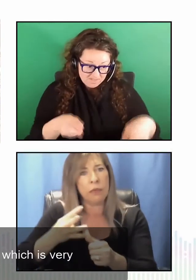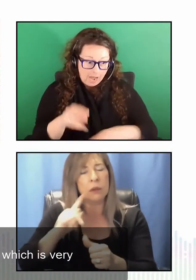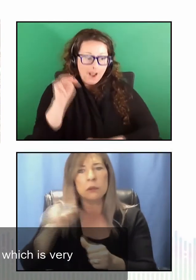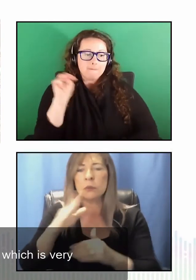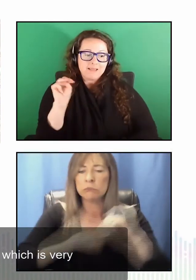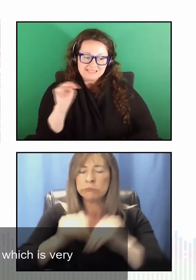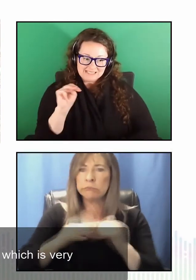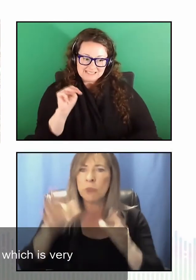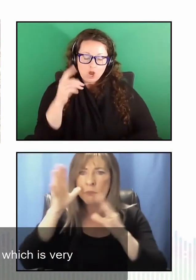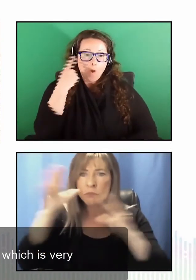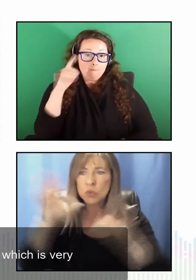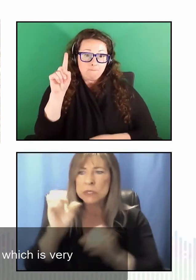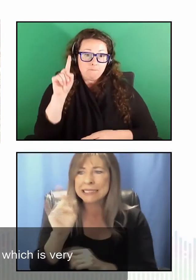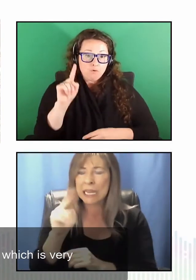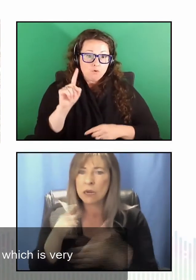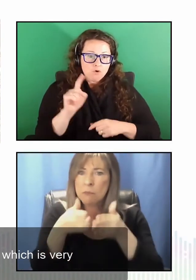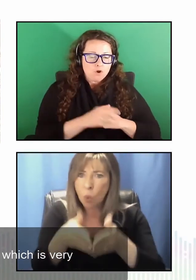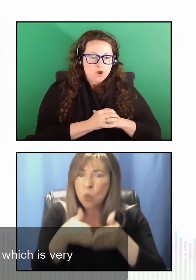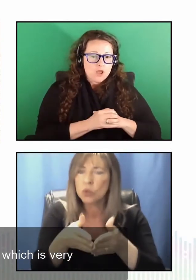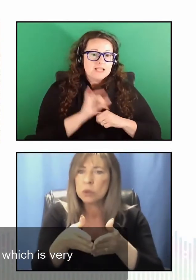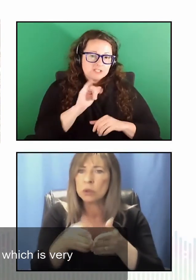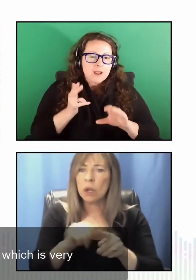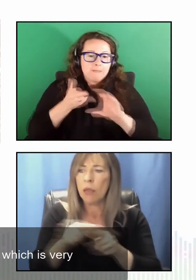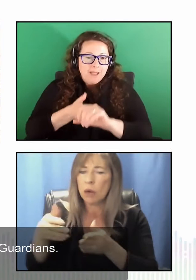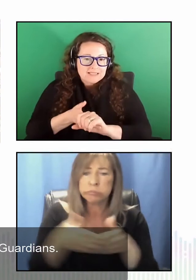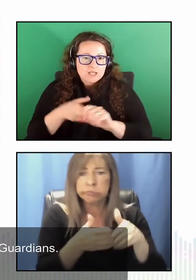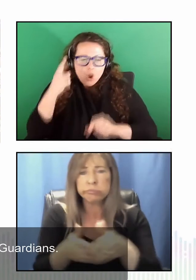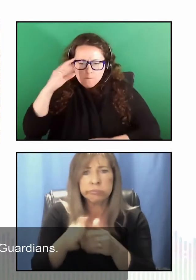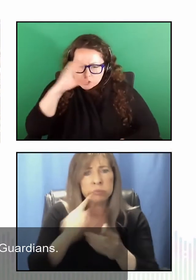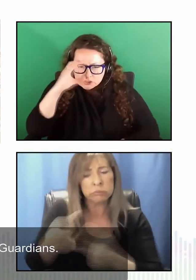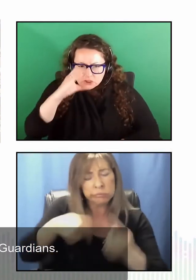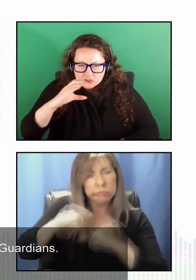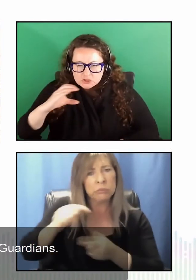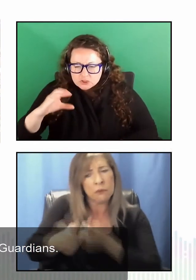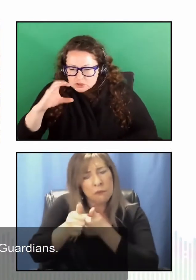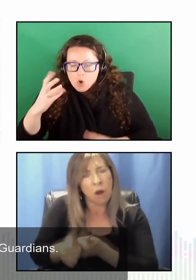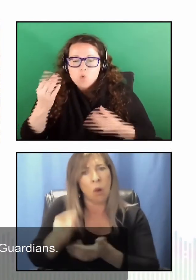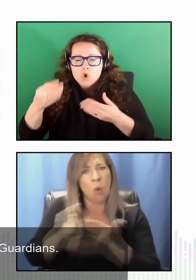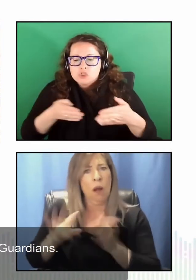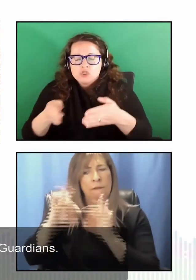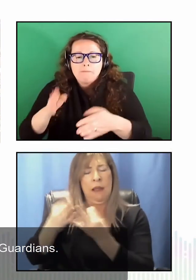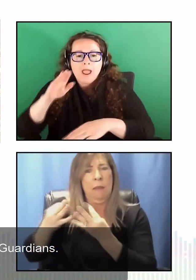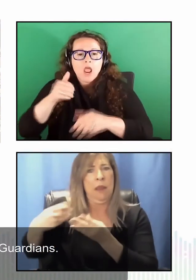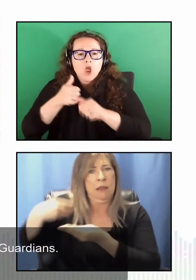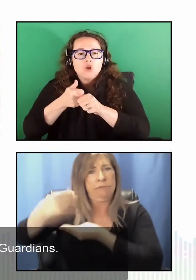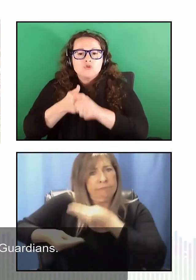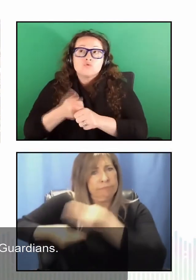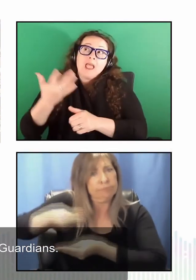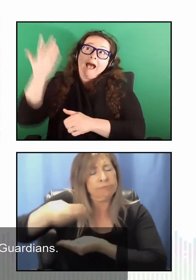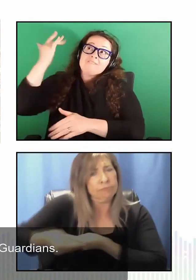and to retrace the steps of their ancestors, which is very important, and to pass on those skills to young